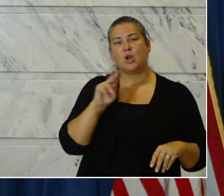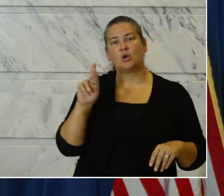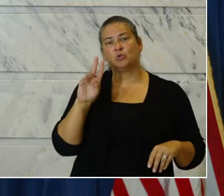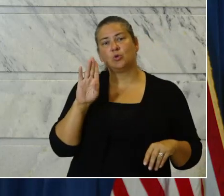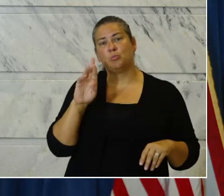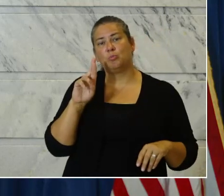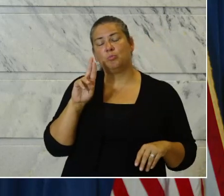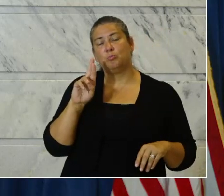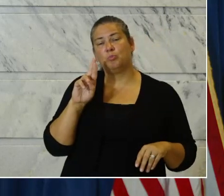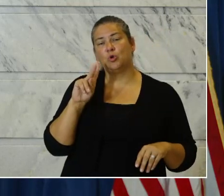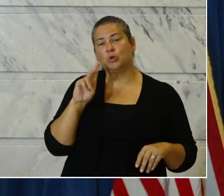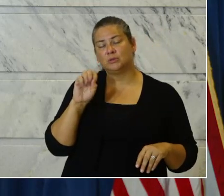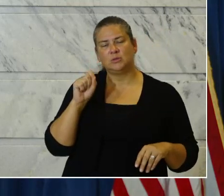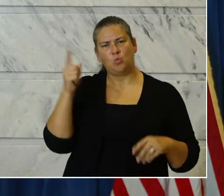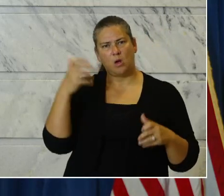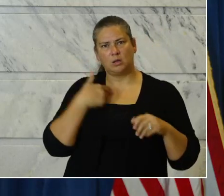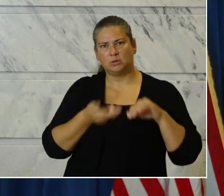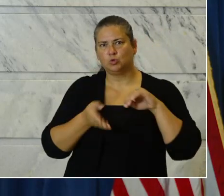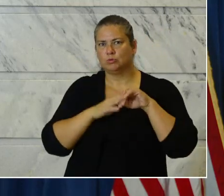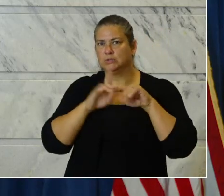is to increase testing.